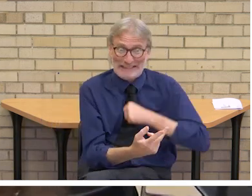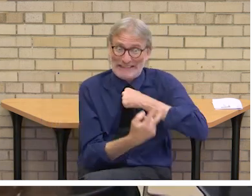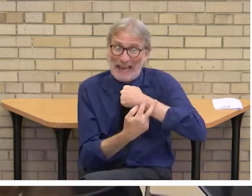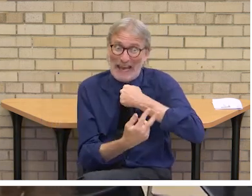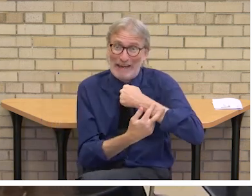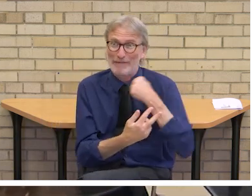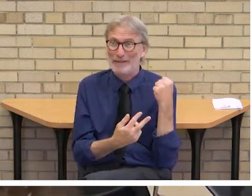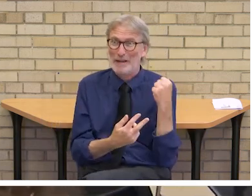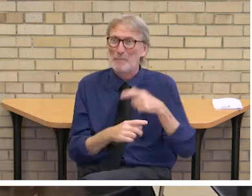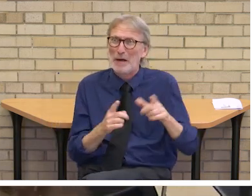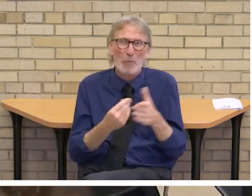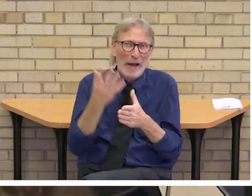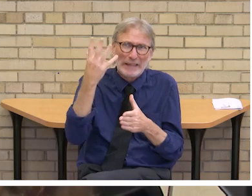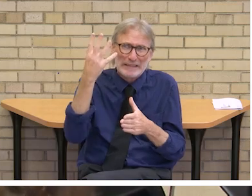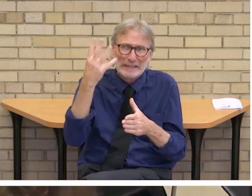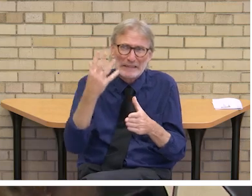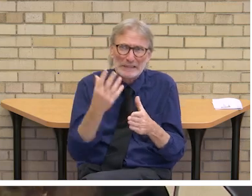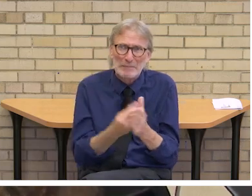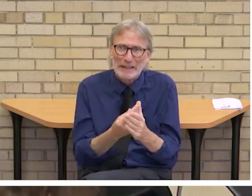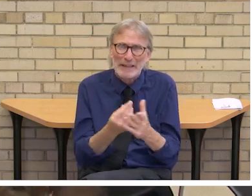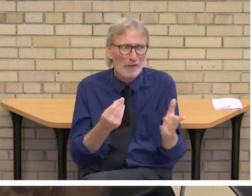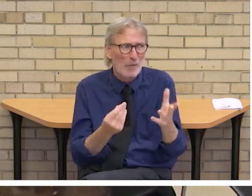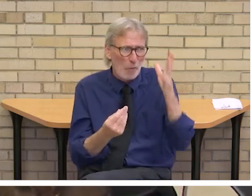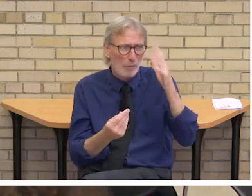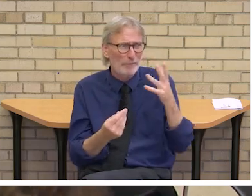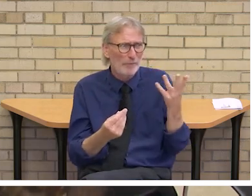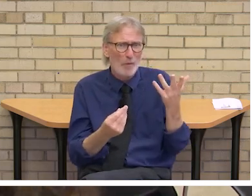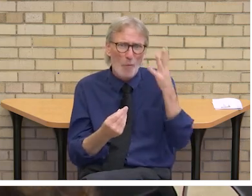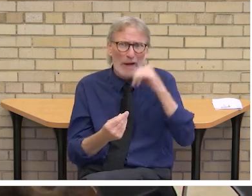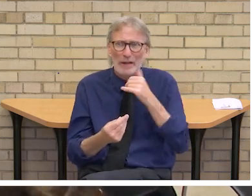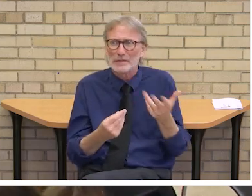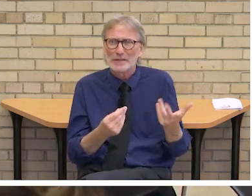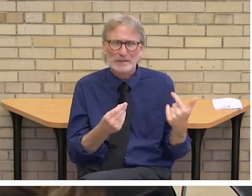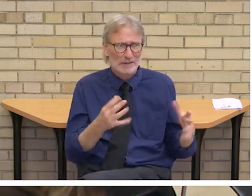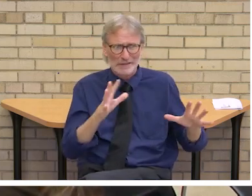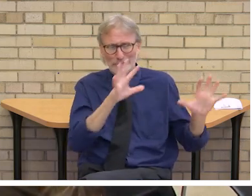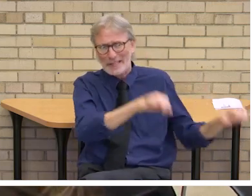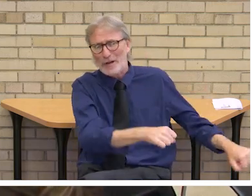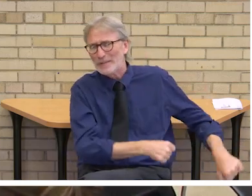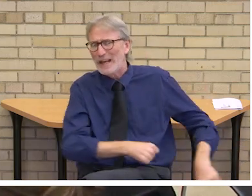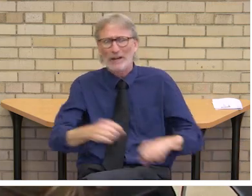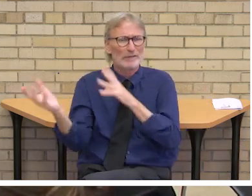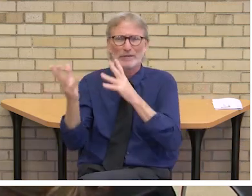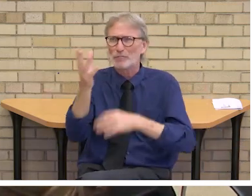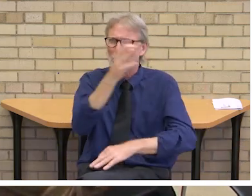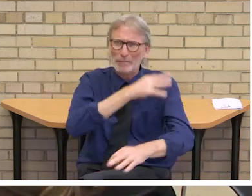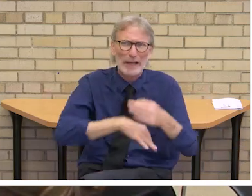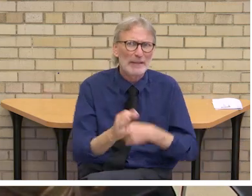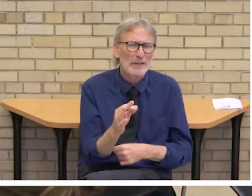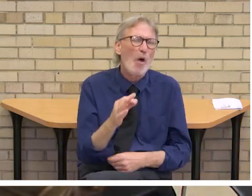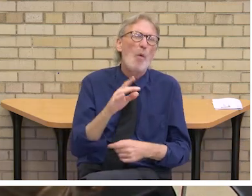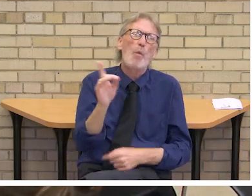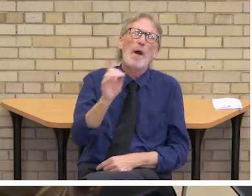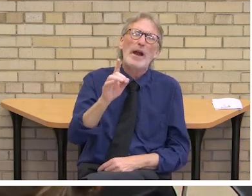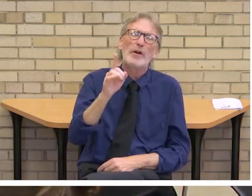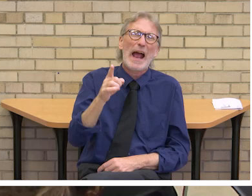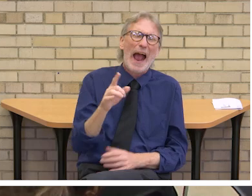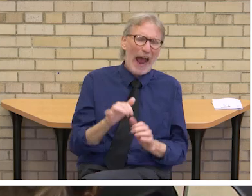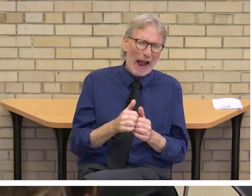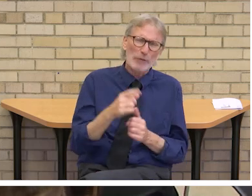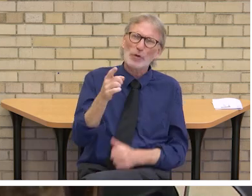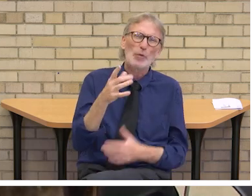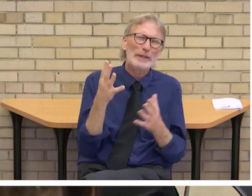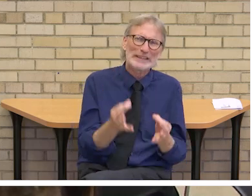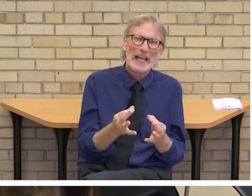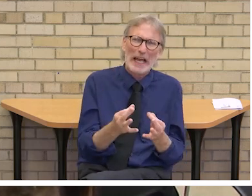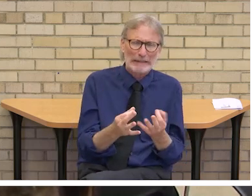keep a historic structure versus level it and start anew? So where's that break point? Because